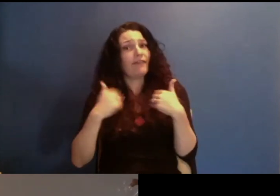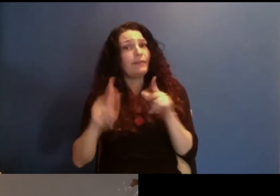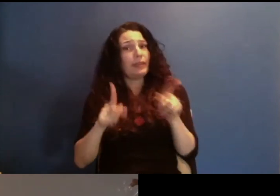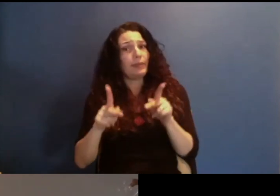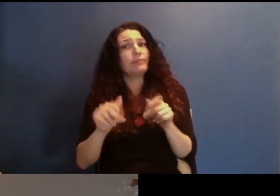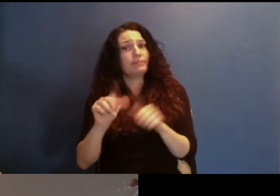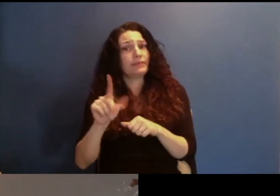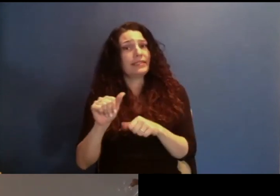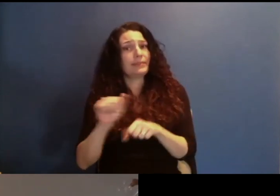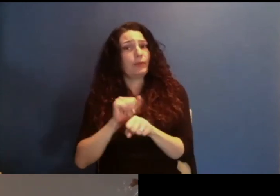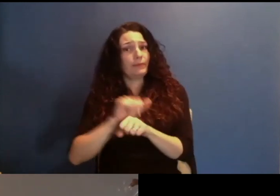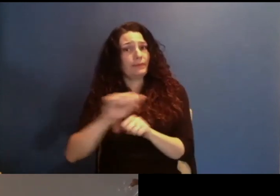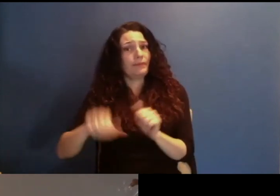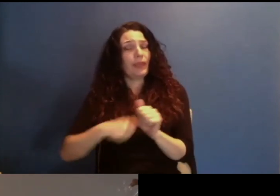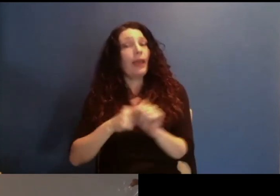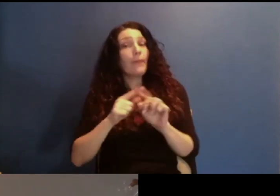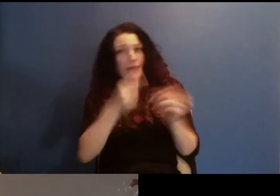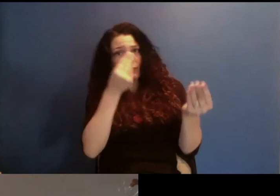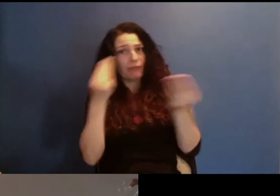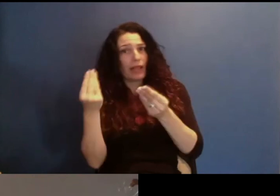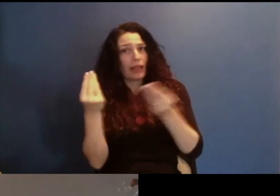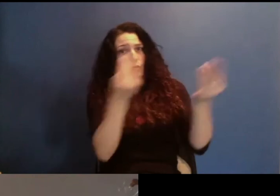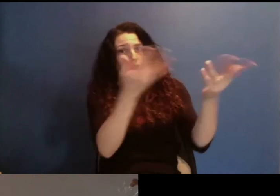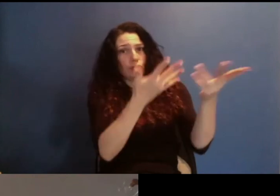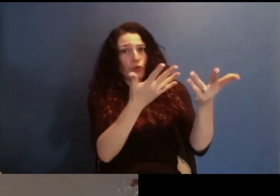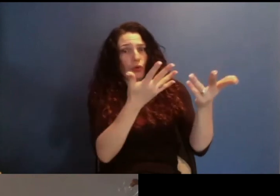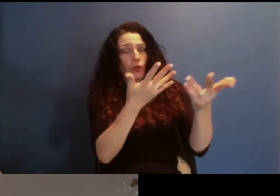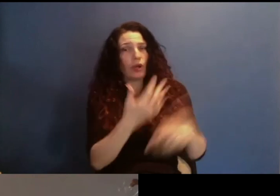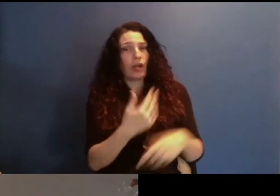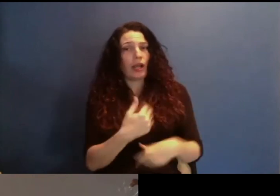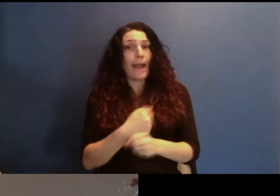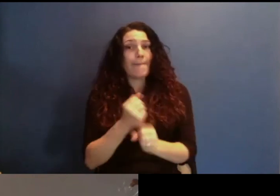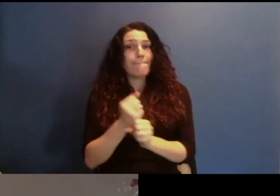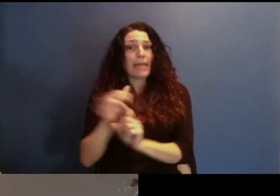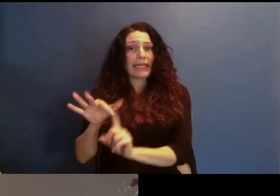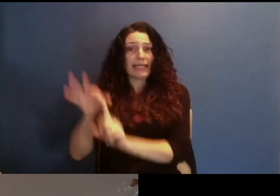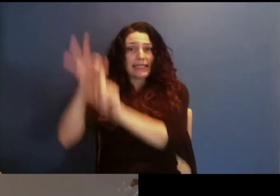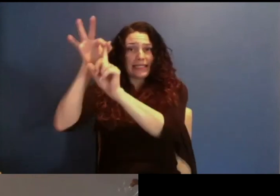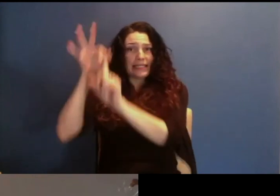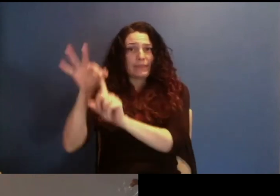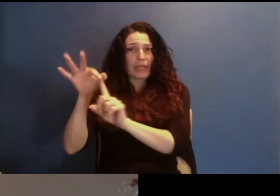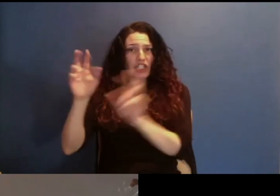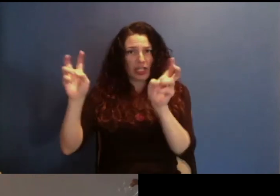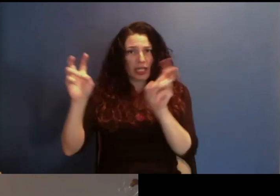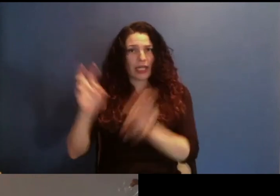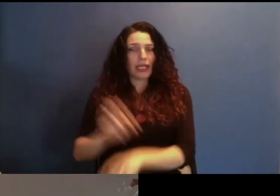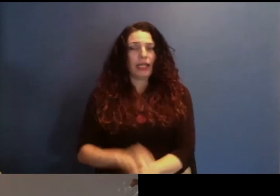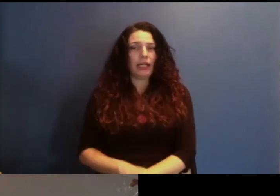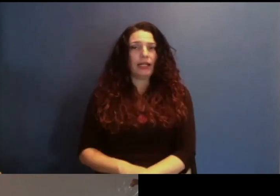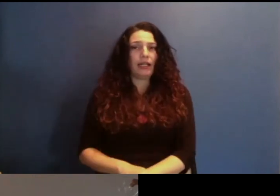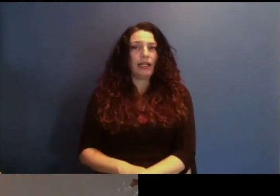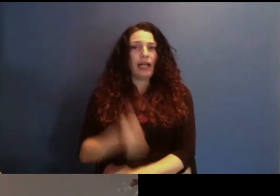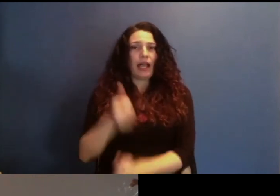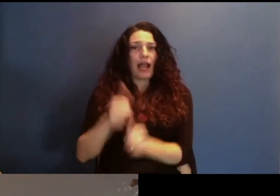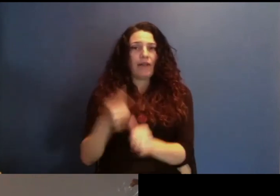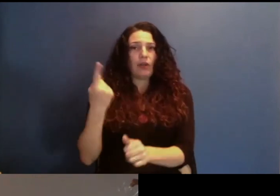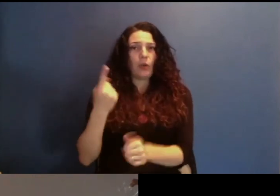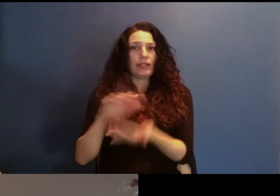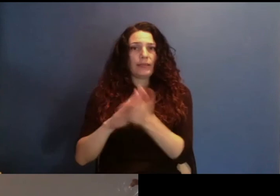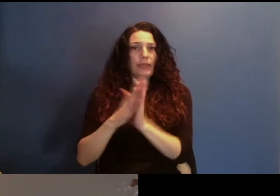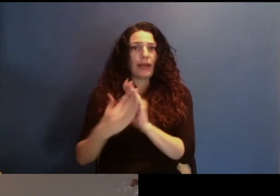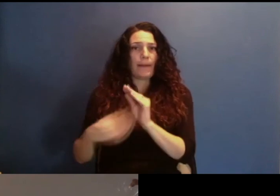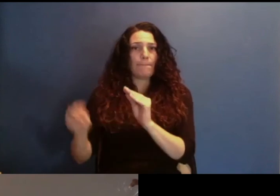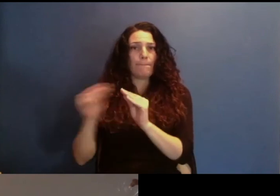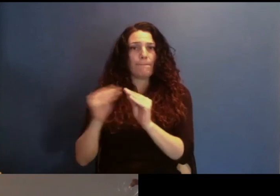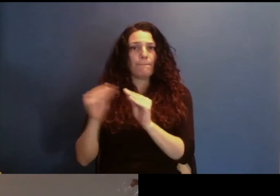I'm very vocal about this, making special, it's made everyone aware from the crew